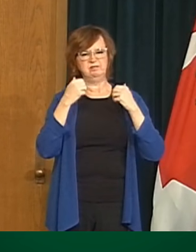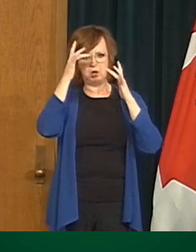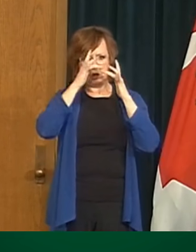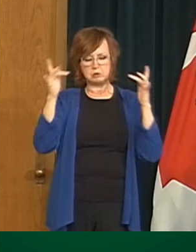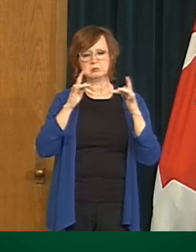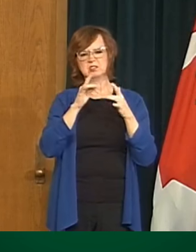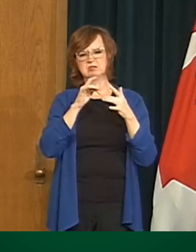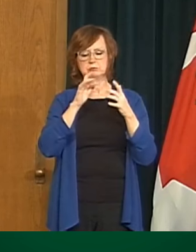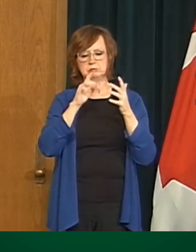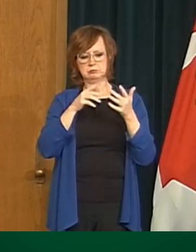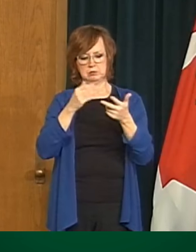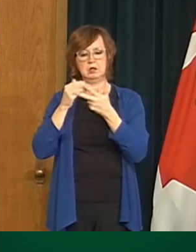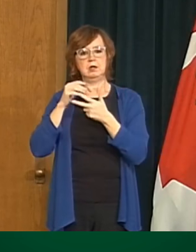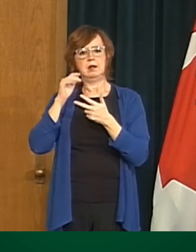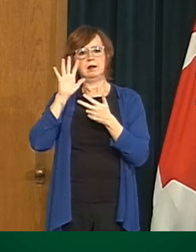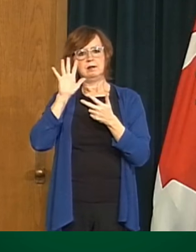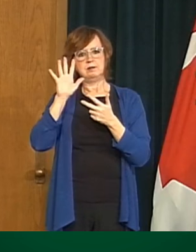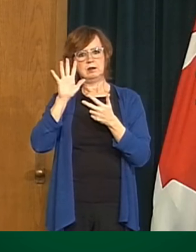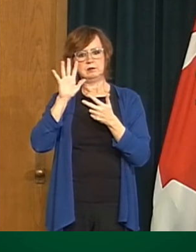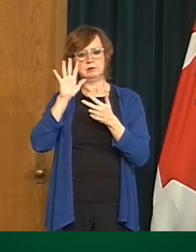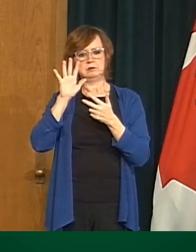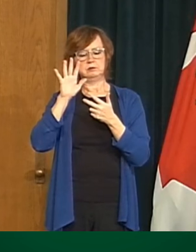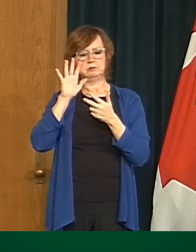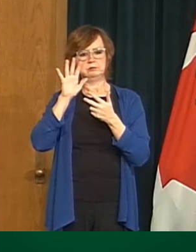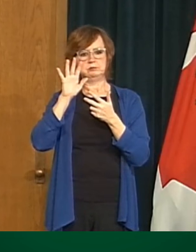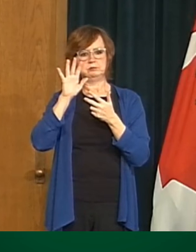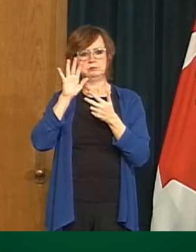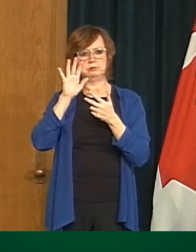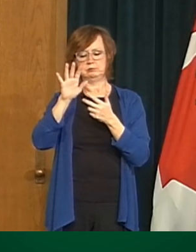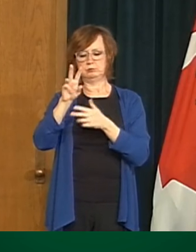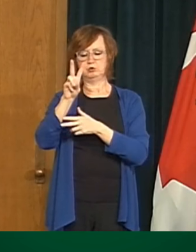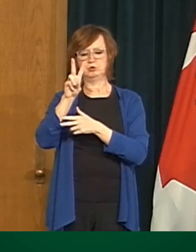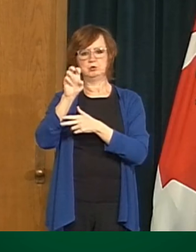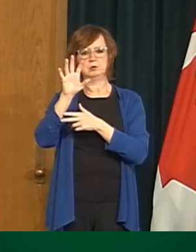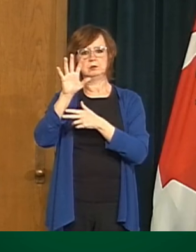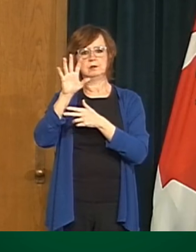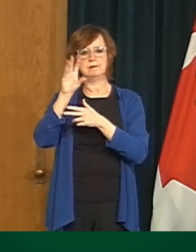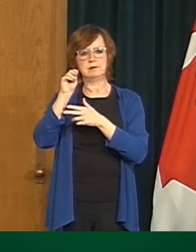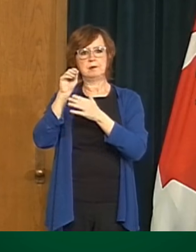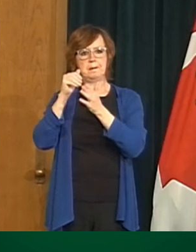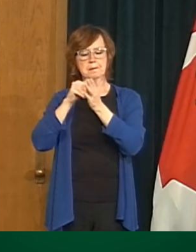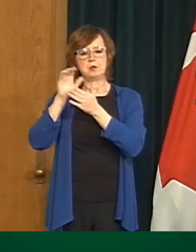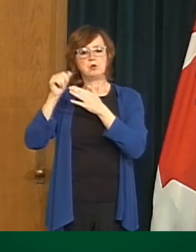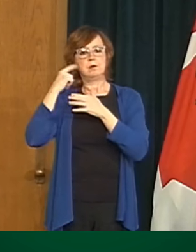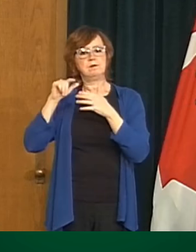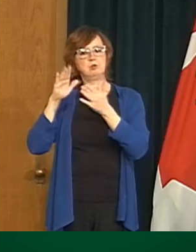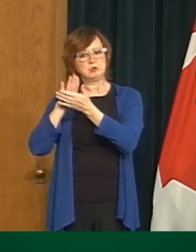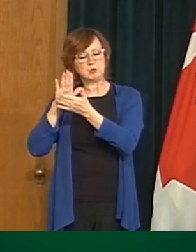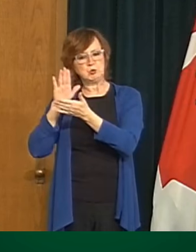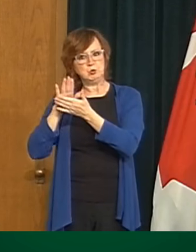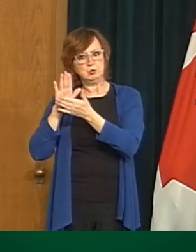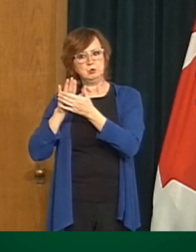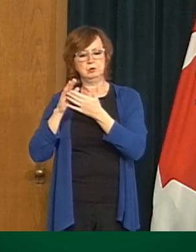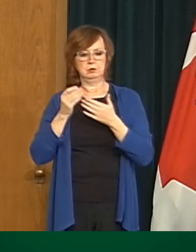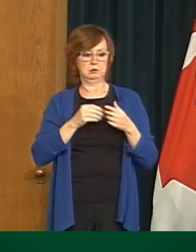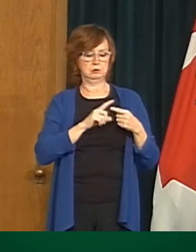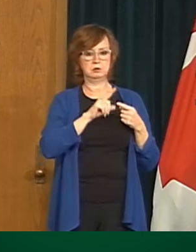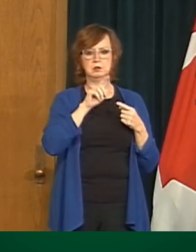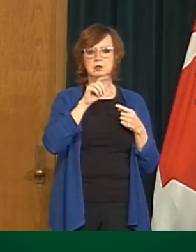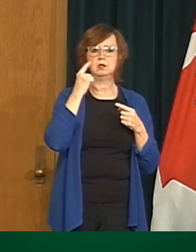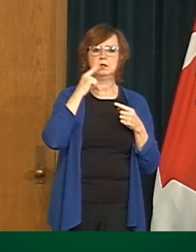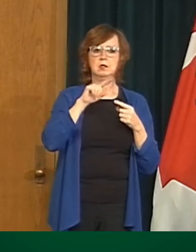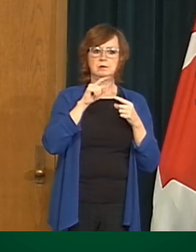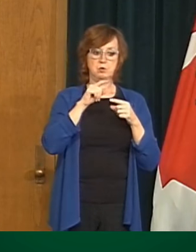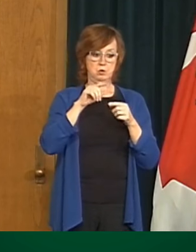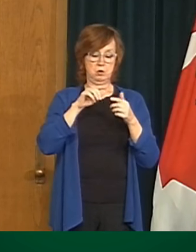million for education infrastructure. Specifically, the $2 billion capital injection to build a